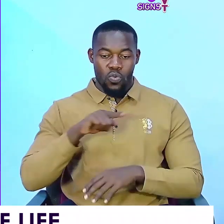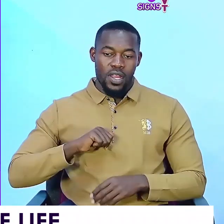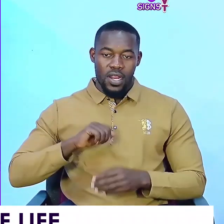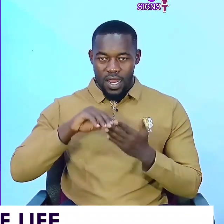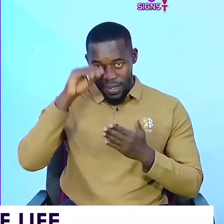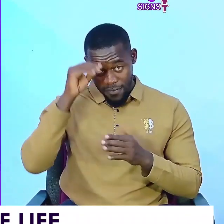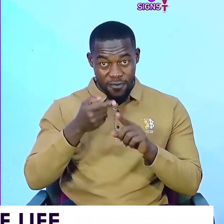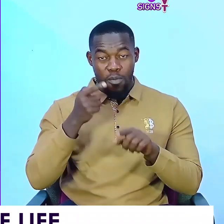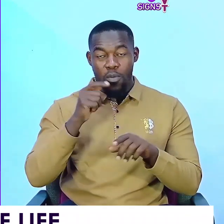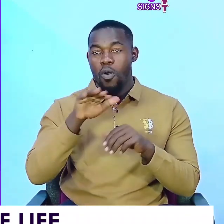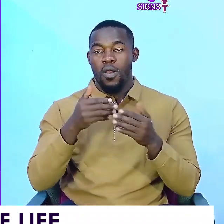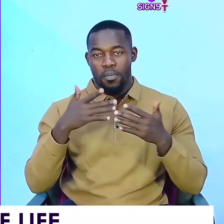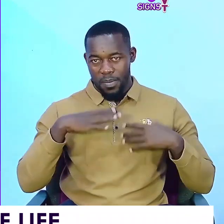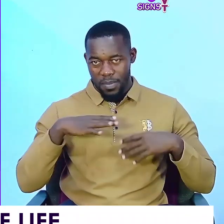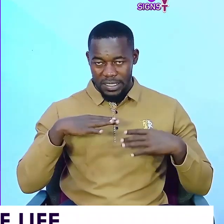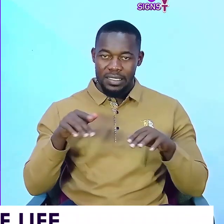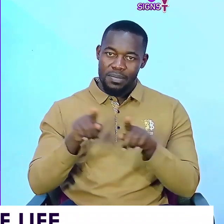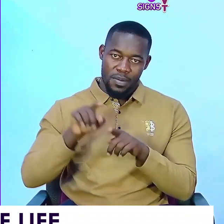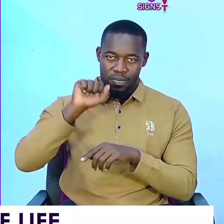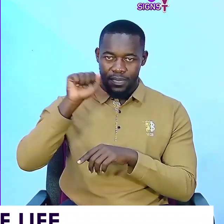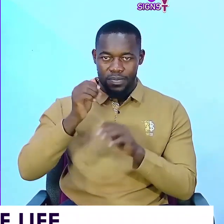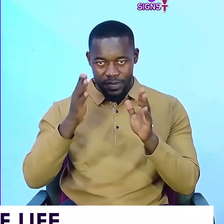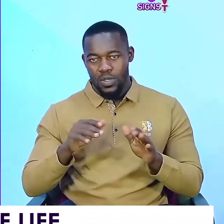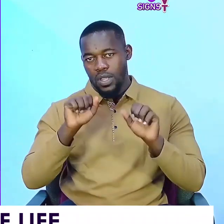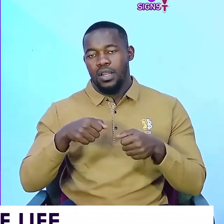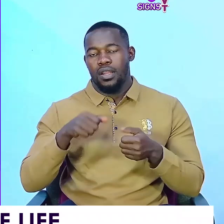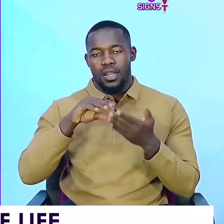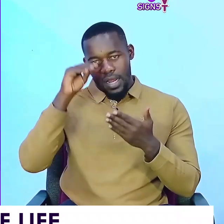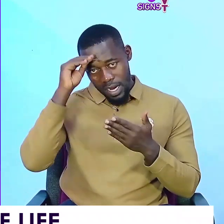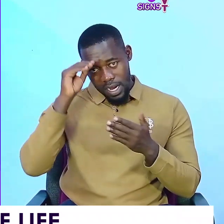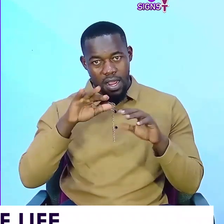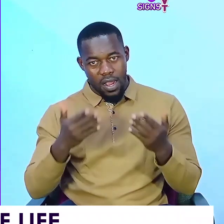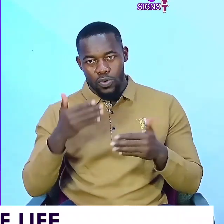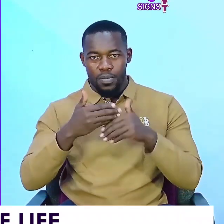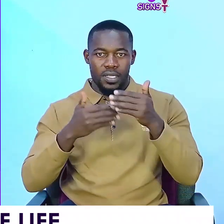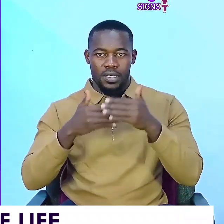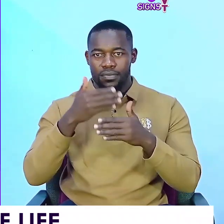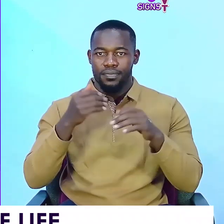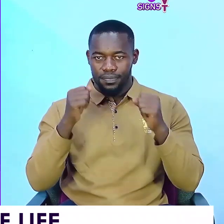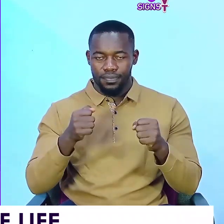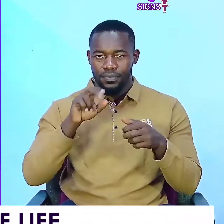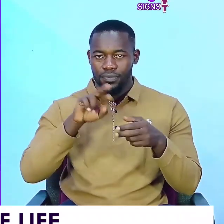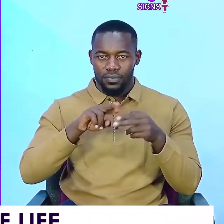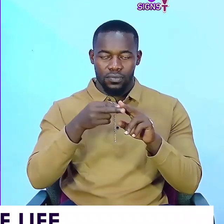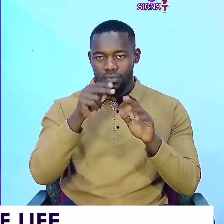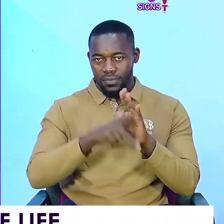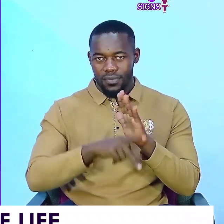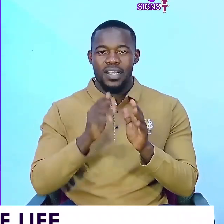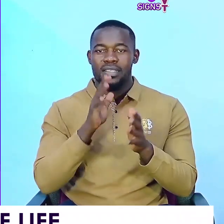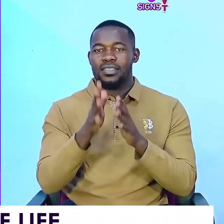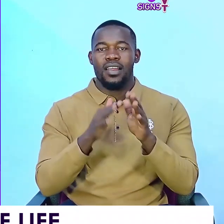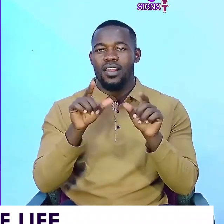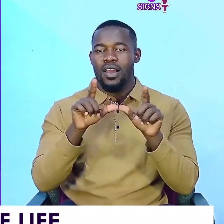everybody. Even if they are politicians, we learn from them how to build sustainable relationships. The sign language